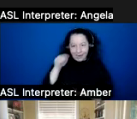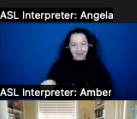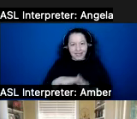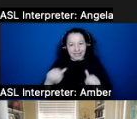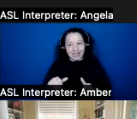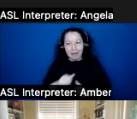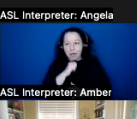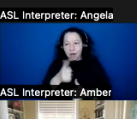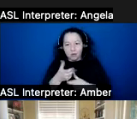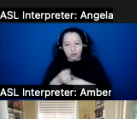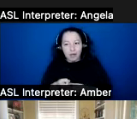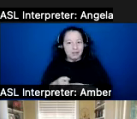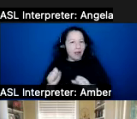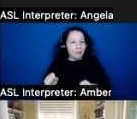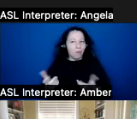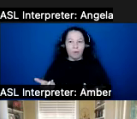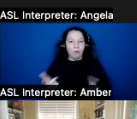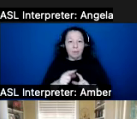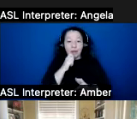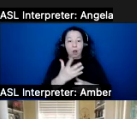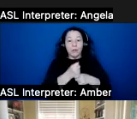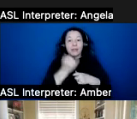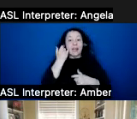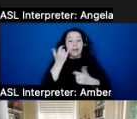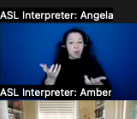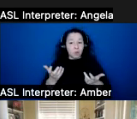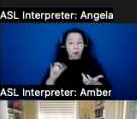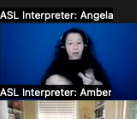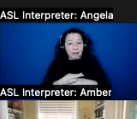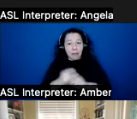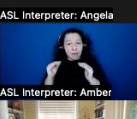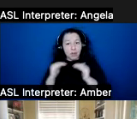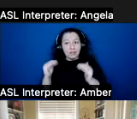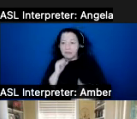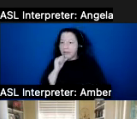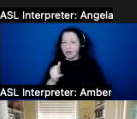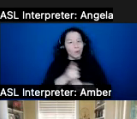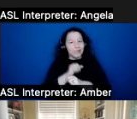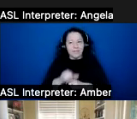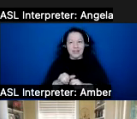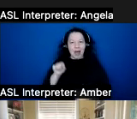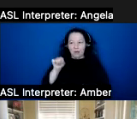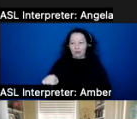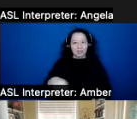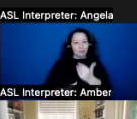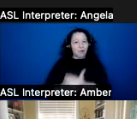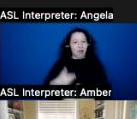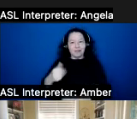more, but they are not receiving, if they choose to receive that type of justice or go that route, they're not receiving that.